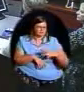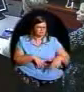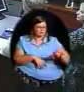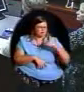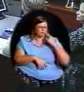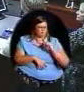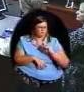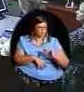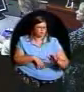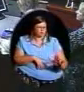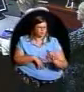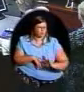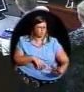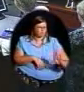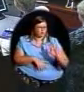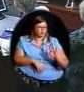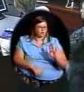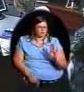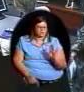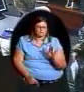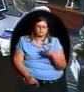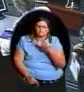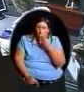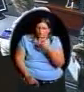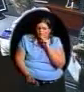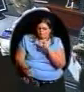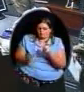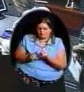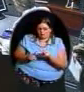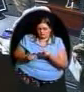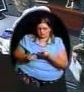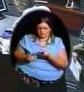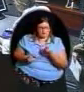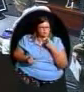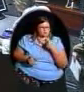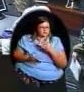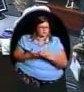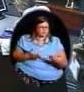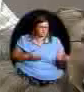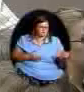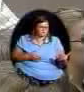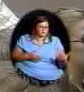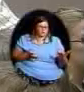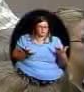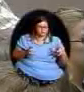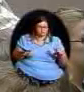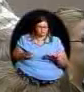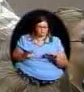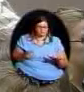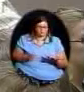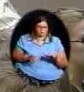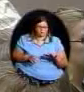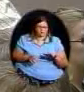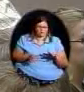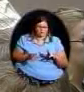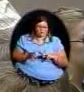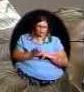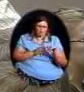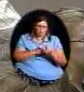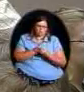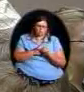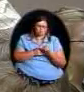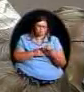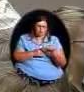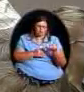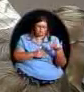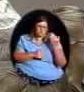for consideration. Very good point. I will kind of say something that was done. Project Alert